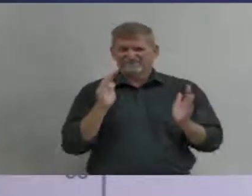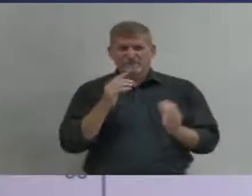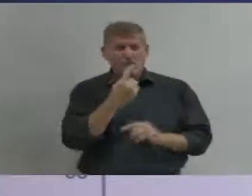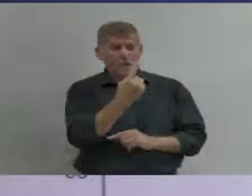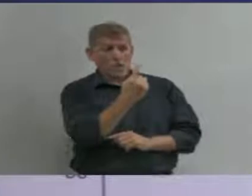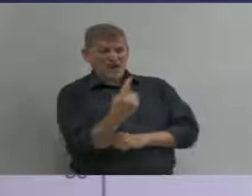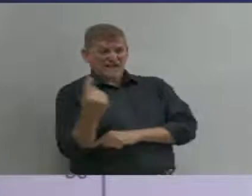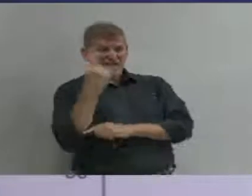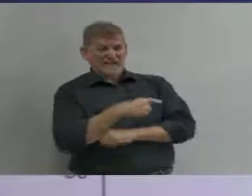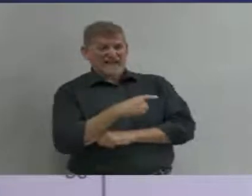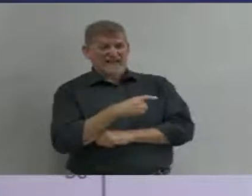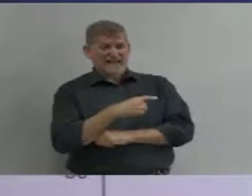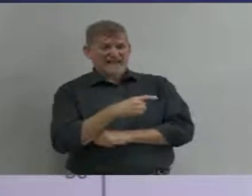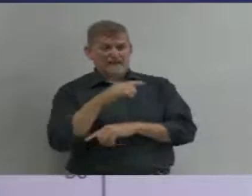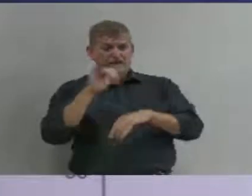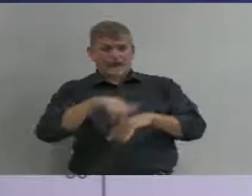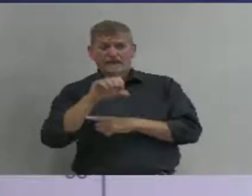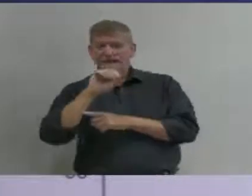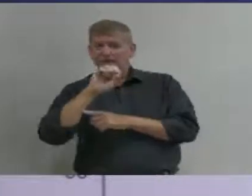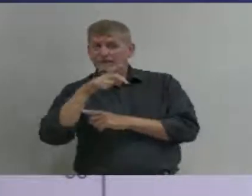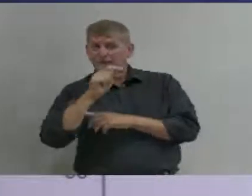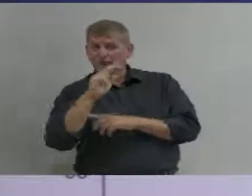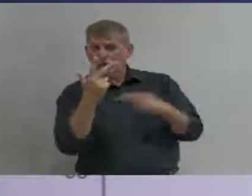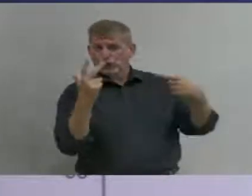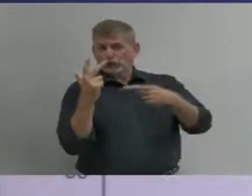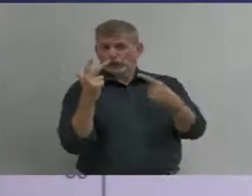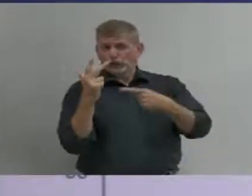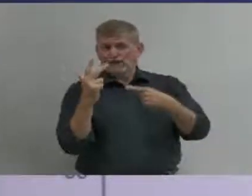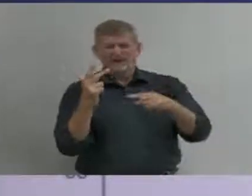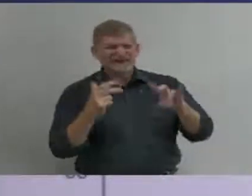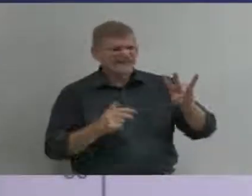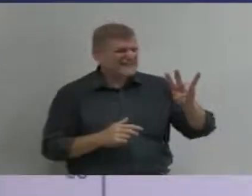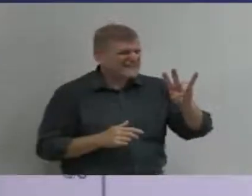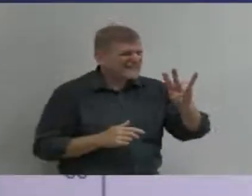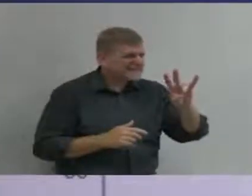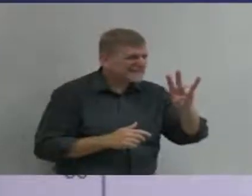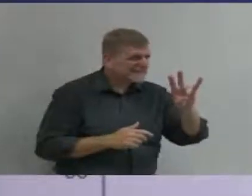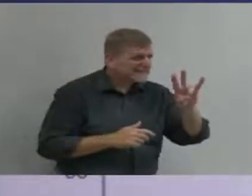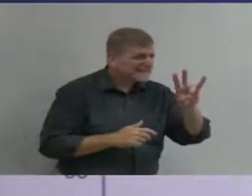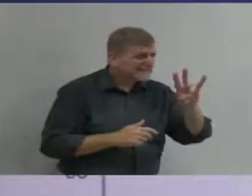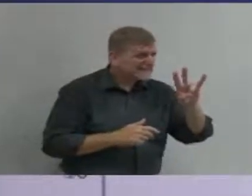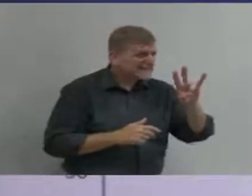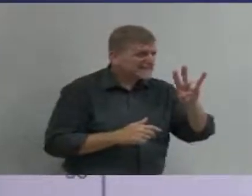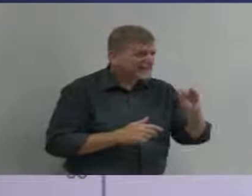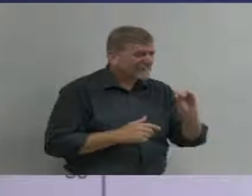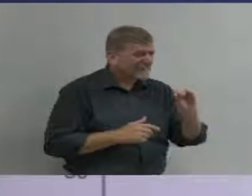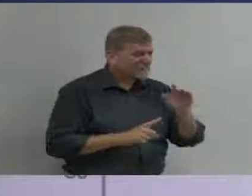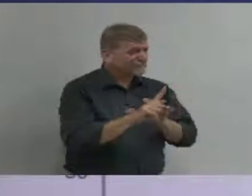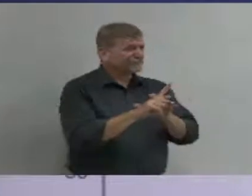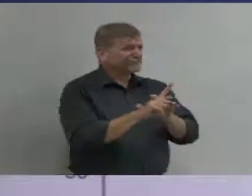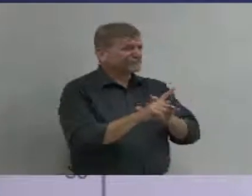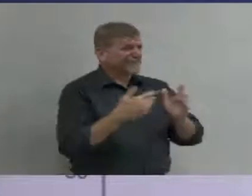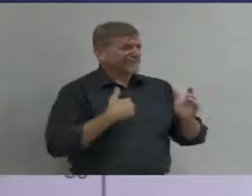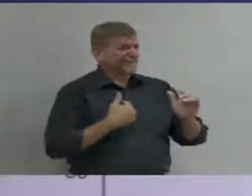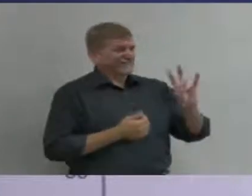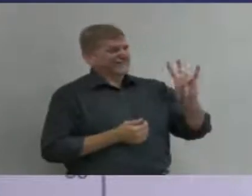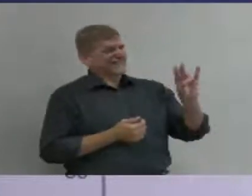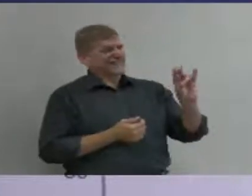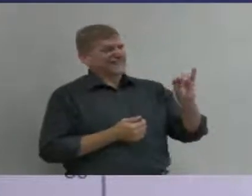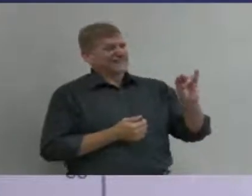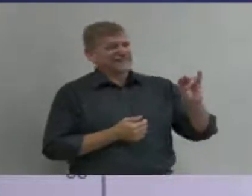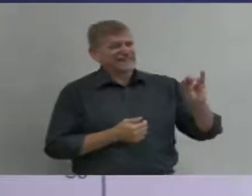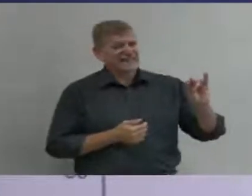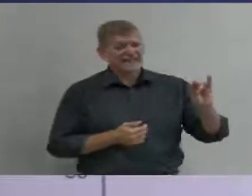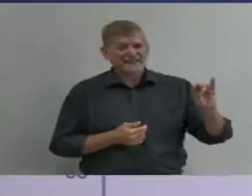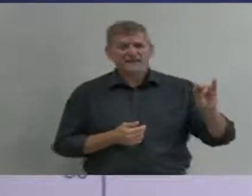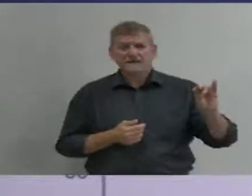September 3rd when we had 70 cases. Since that time, we've had a day with over 60, several